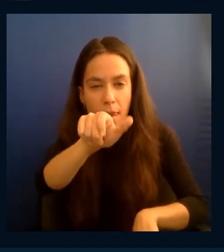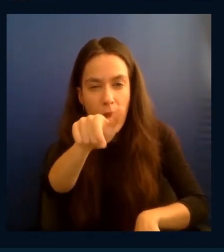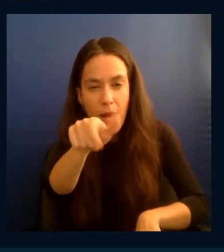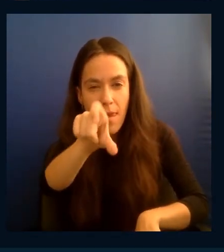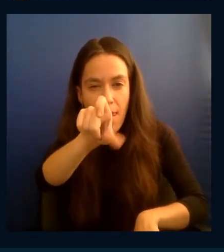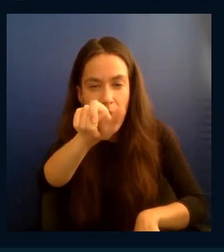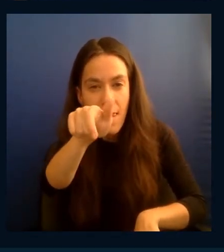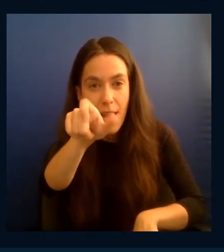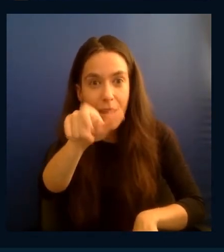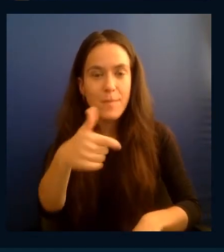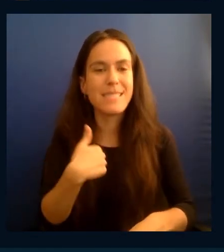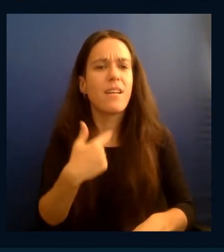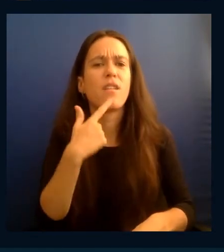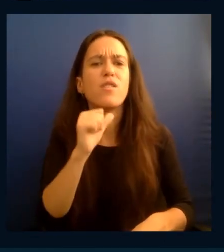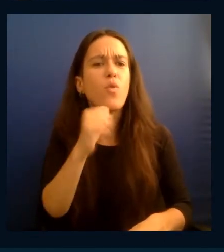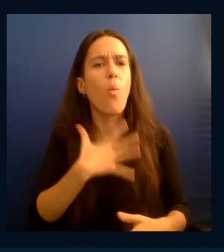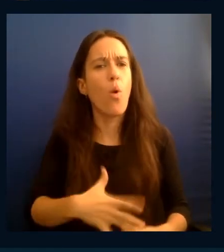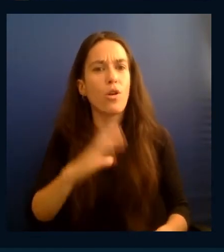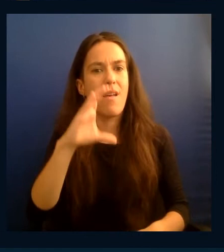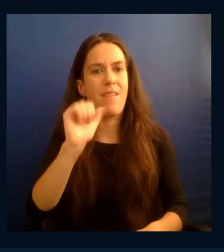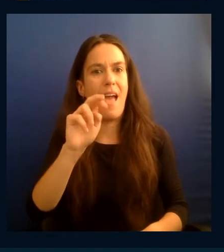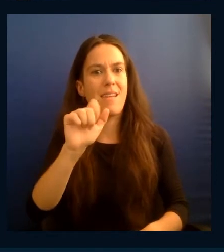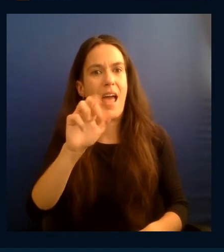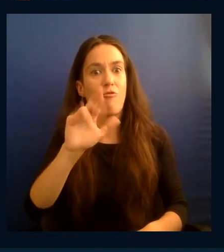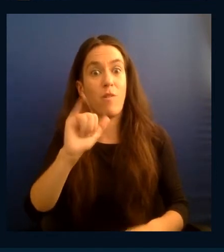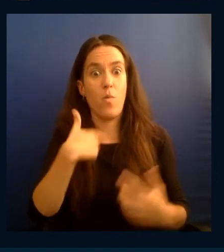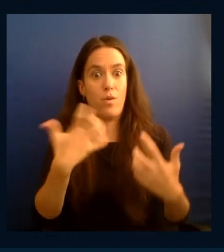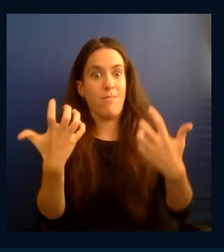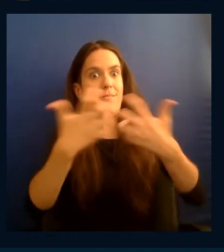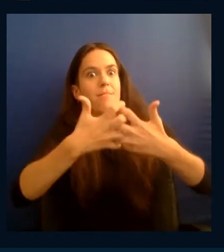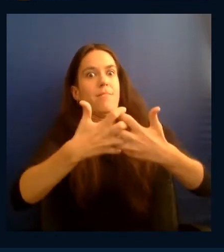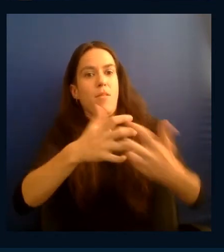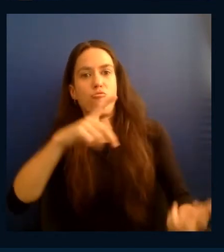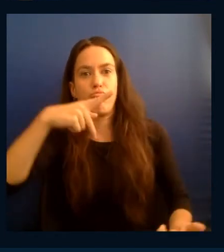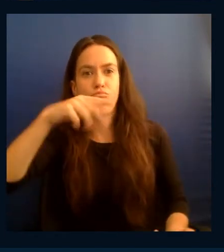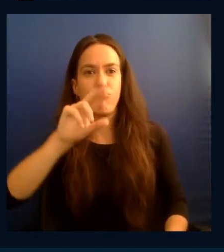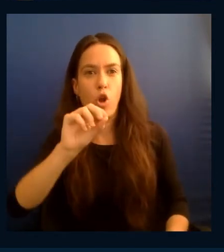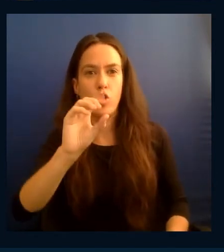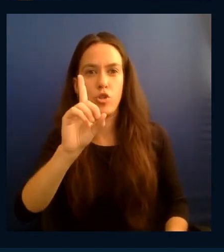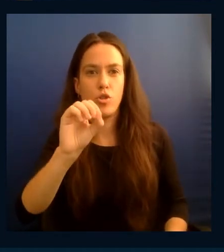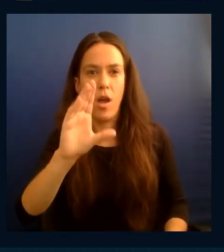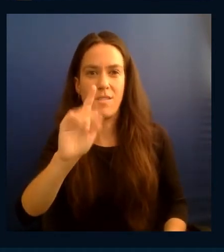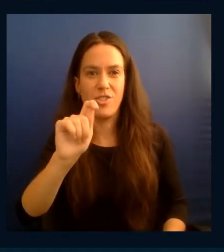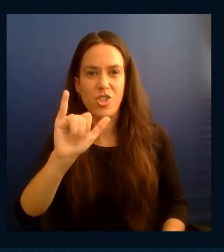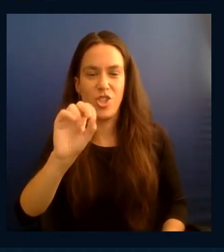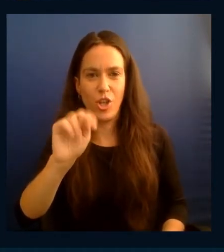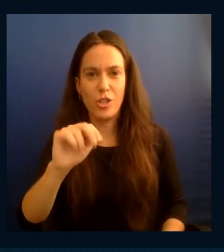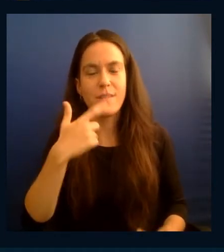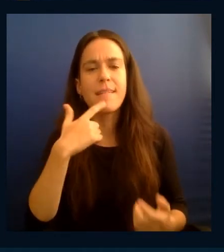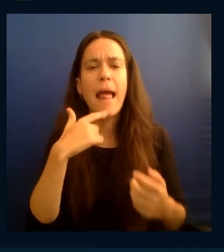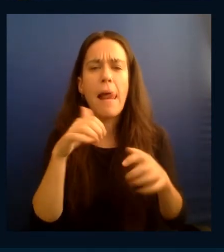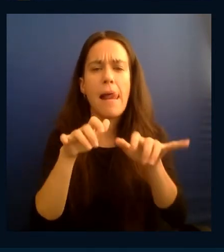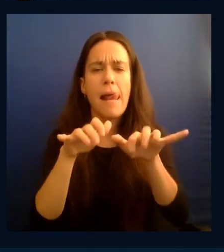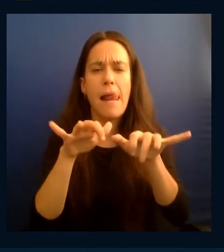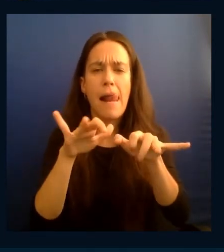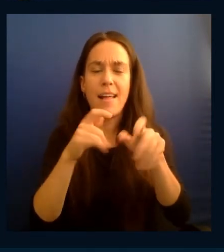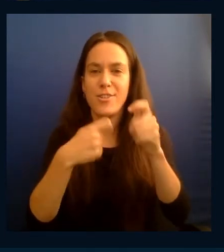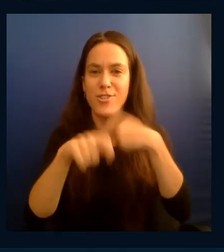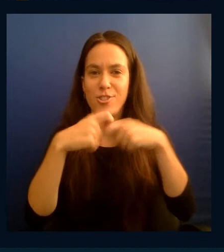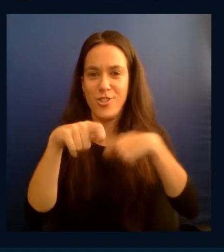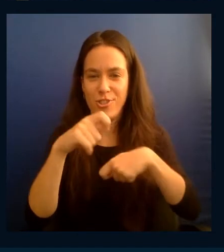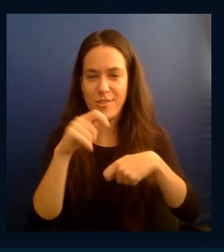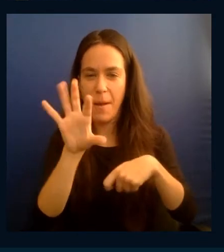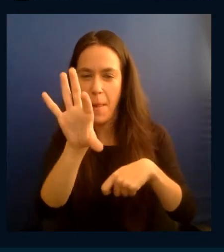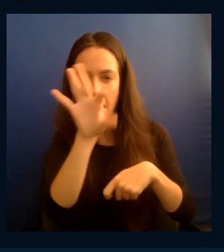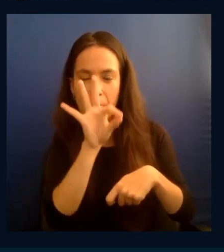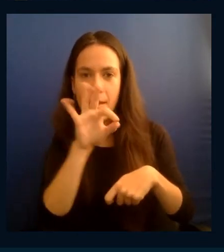We don't want it to go to Canary, we want it to match production for production. So let me refresh the slot, and I should be able to pick up production from